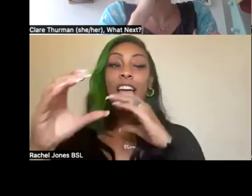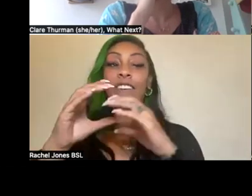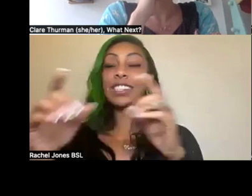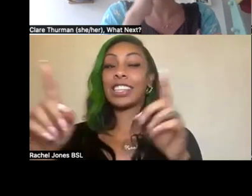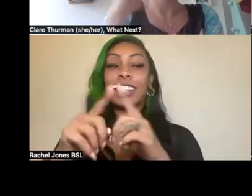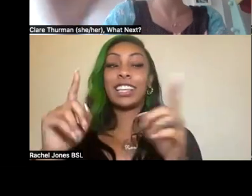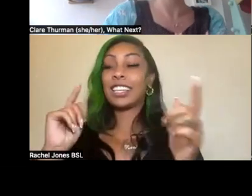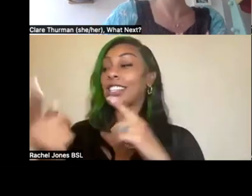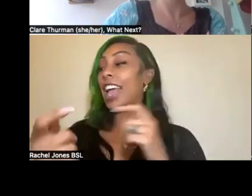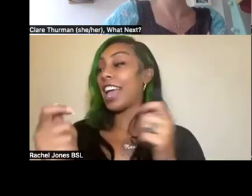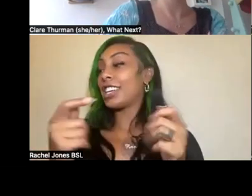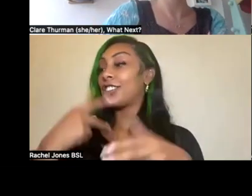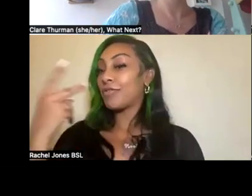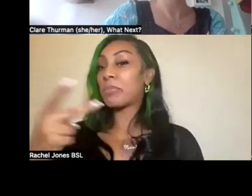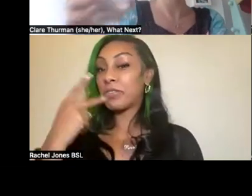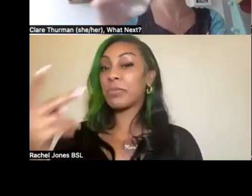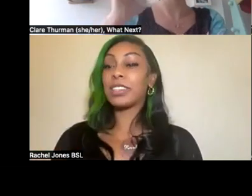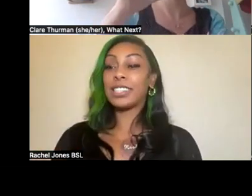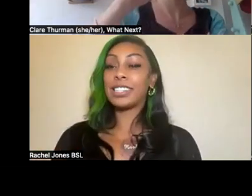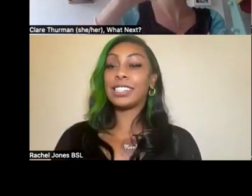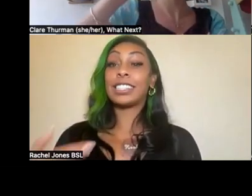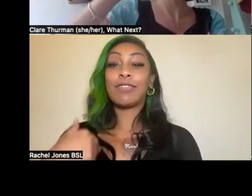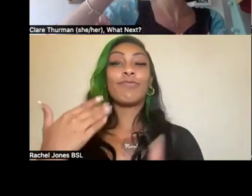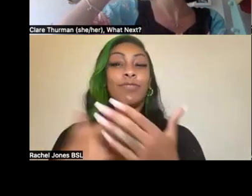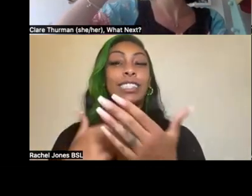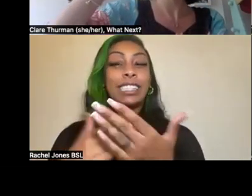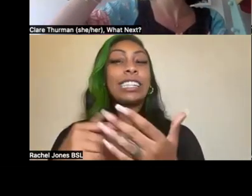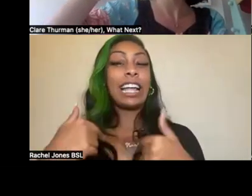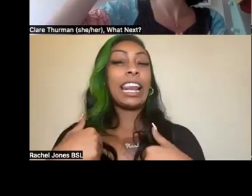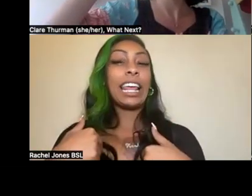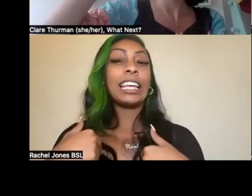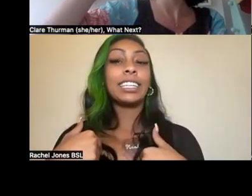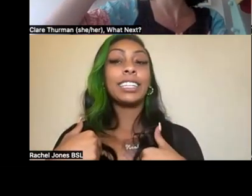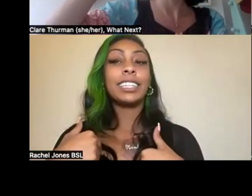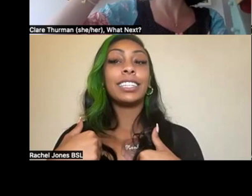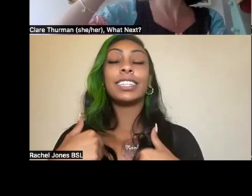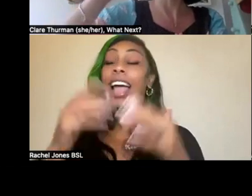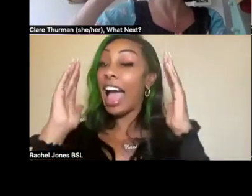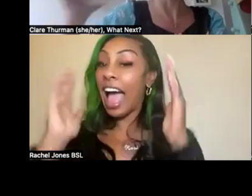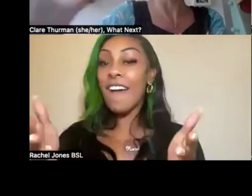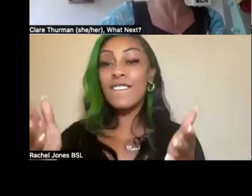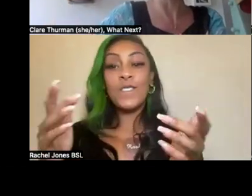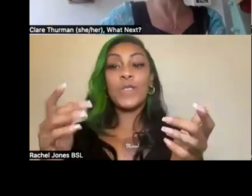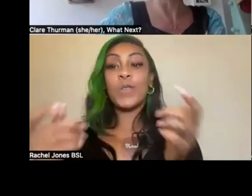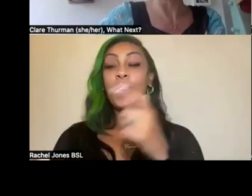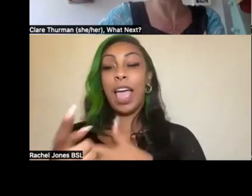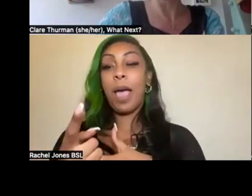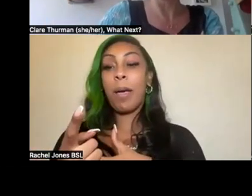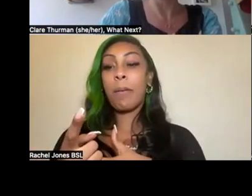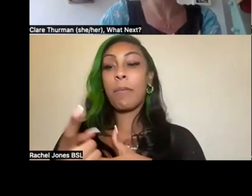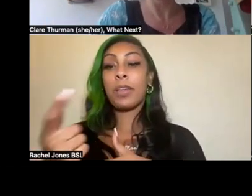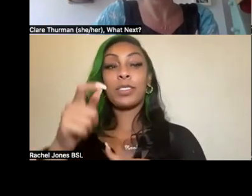and over again? I think that's what I'm really, really, I kind of have to make that happen in order for someone like me